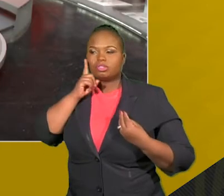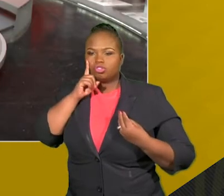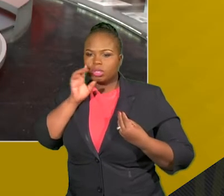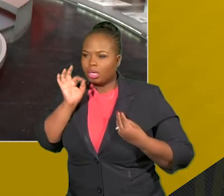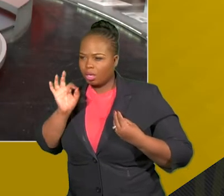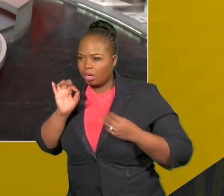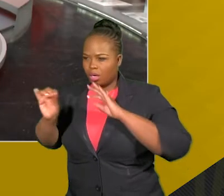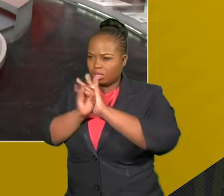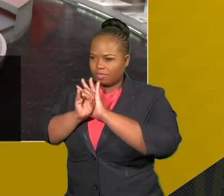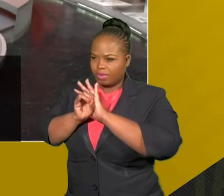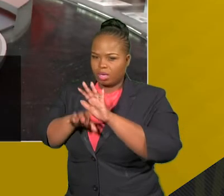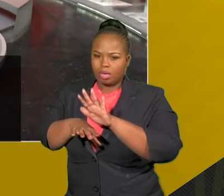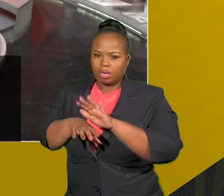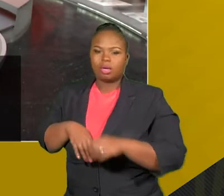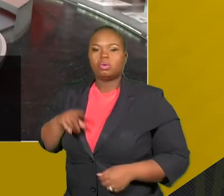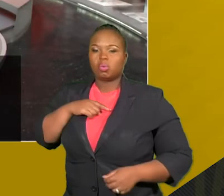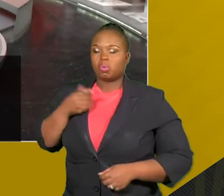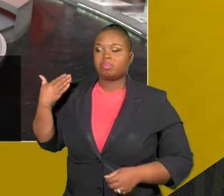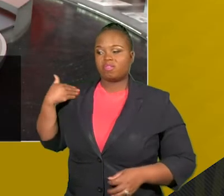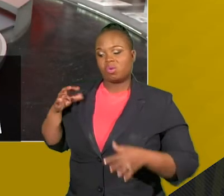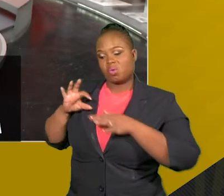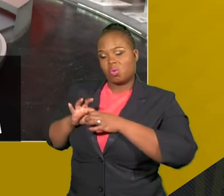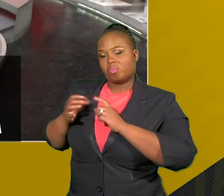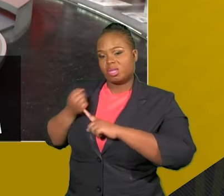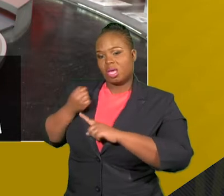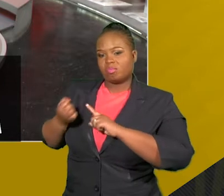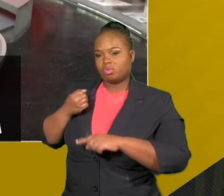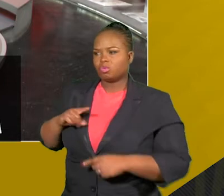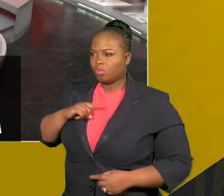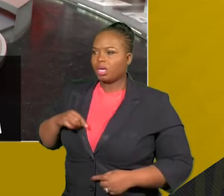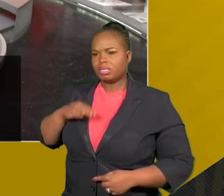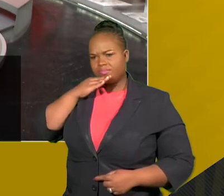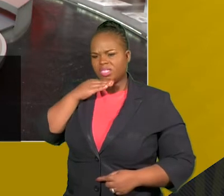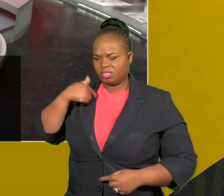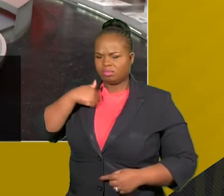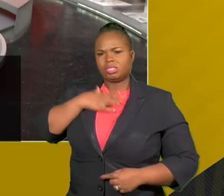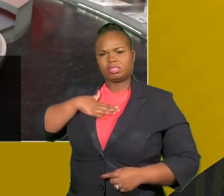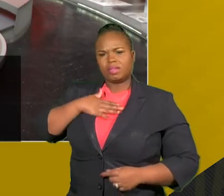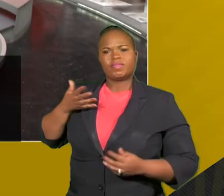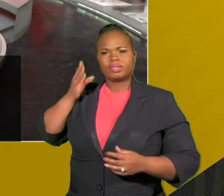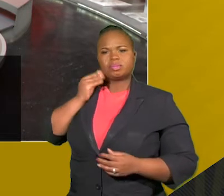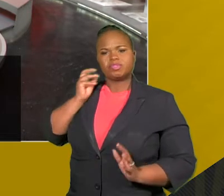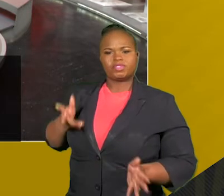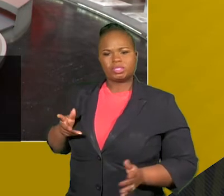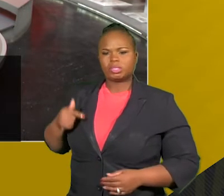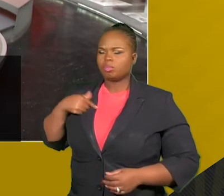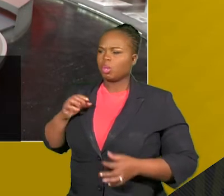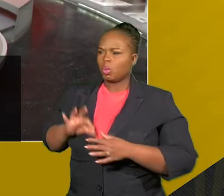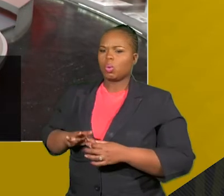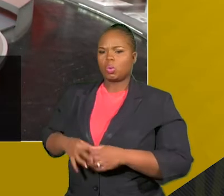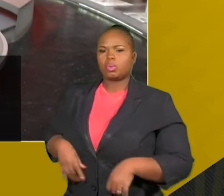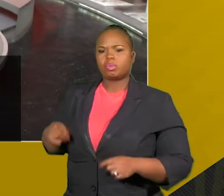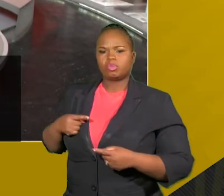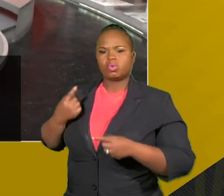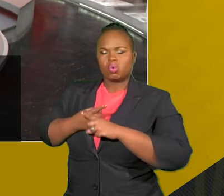flags. See that? Bebang hlupe ekhaya, uzamukutshela ukuthi abusiwe kwayena. Ekhaya bengihlala kanzima